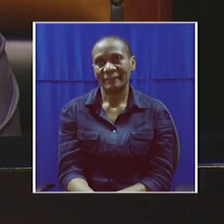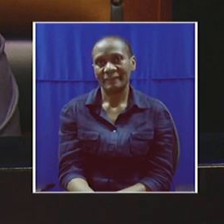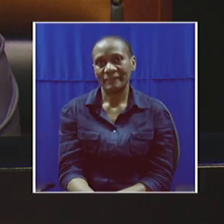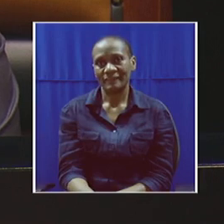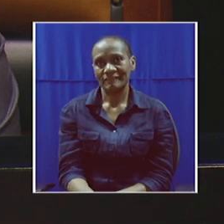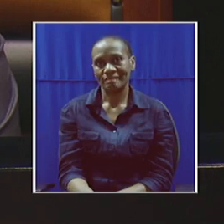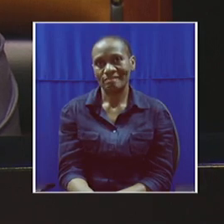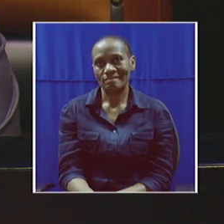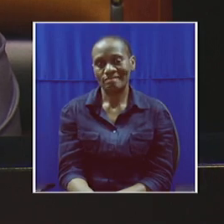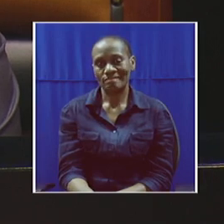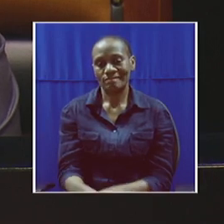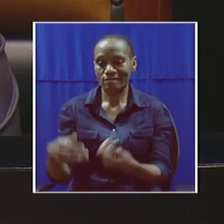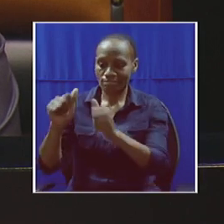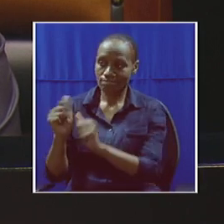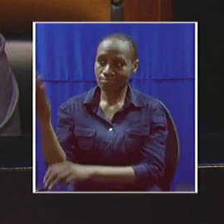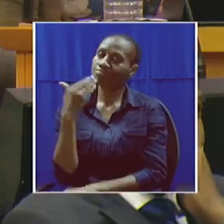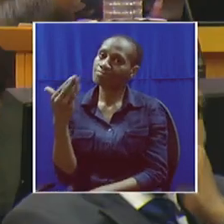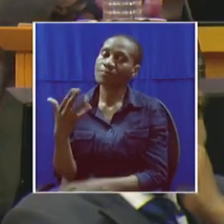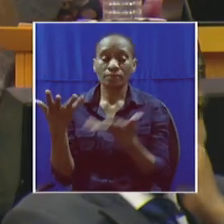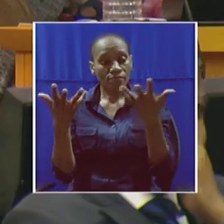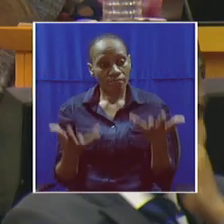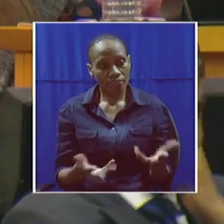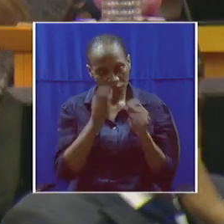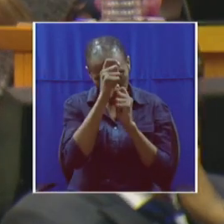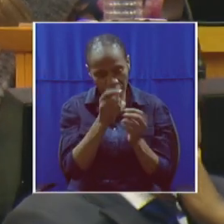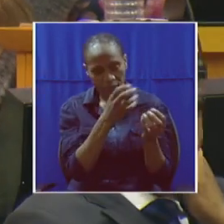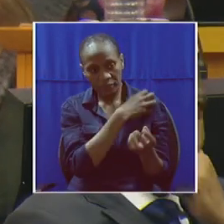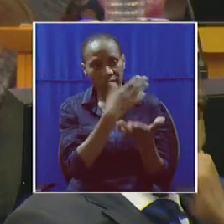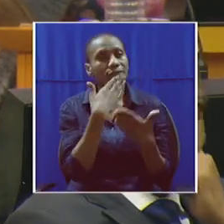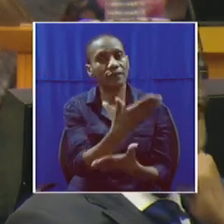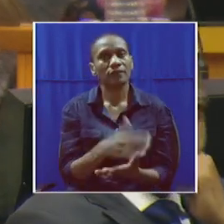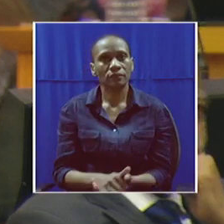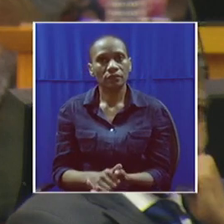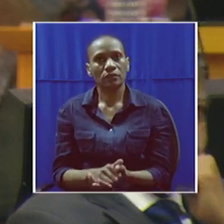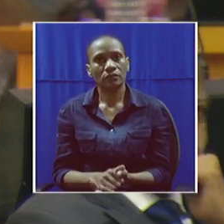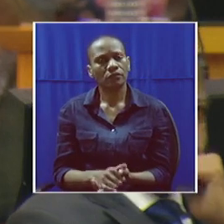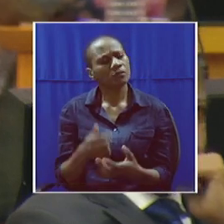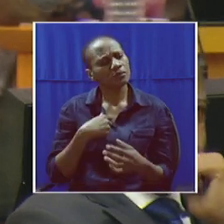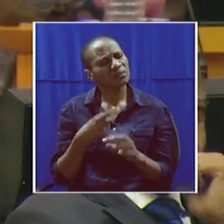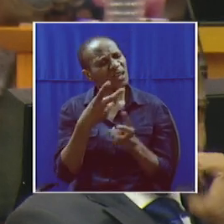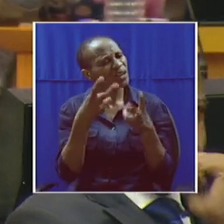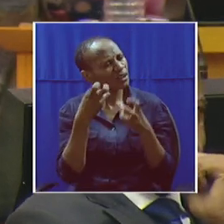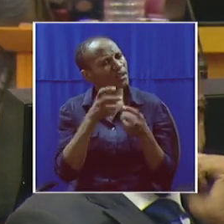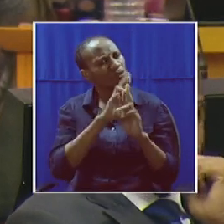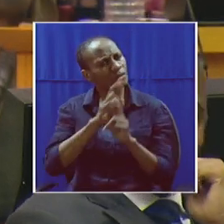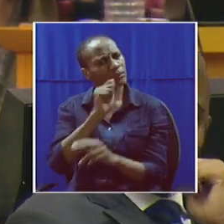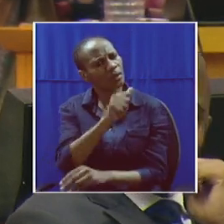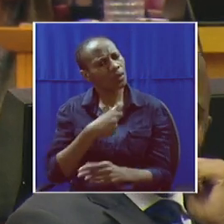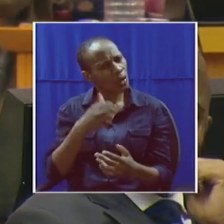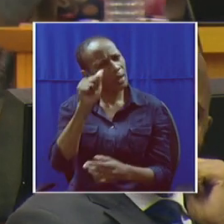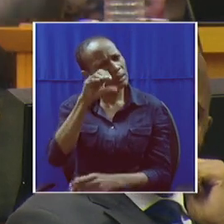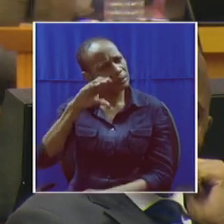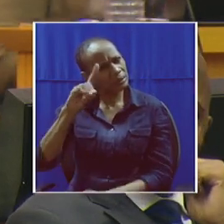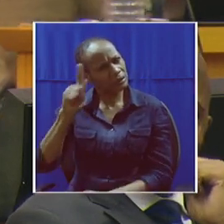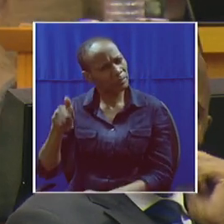SWAT thank you ask chair and thank you honorable minister arising from your response the acdp played a key role in the